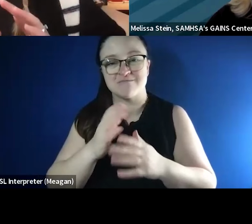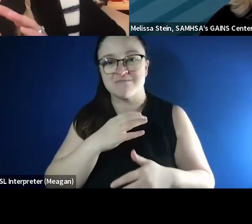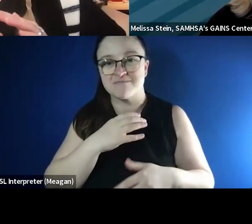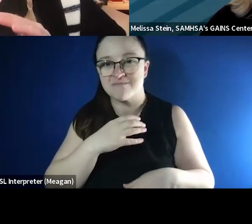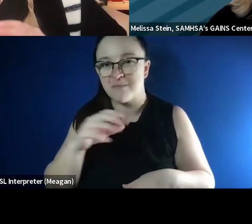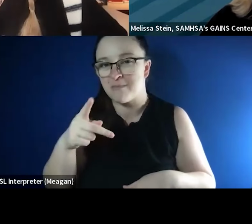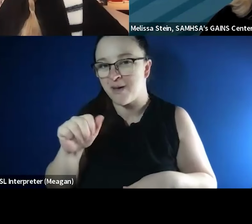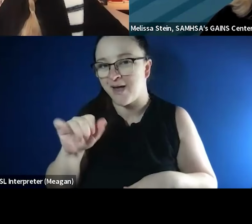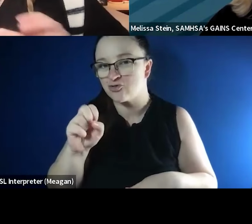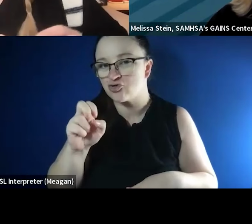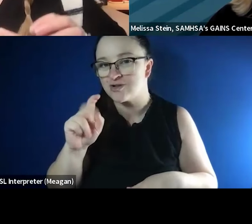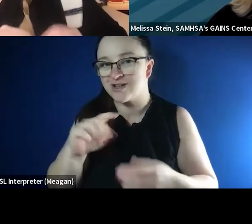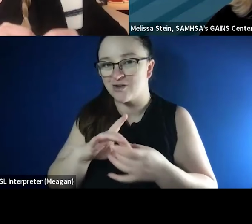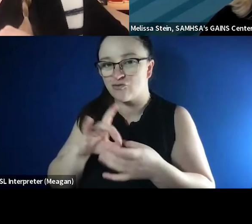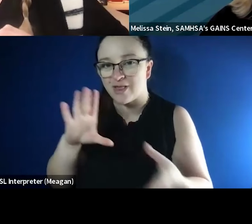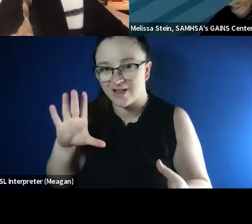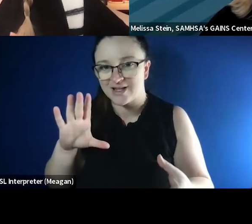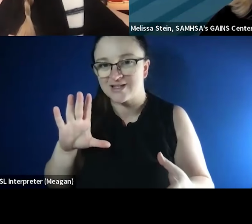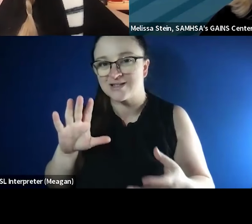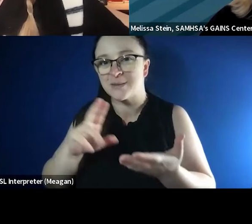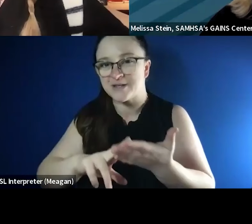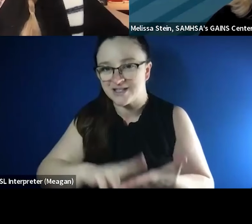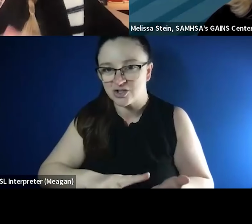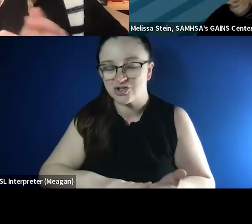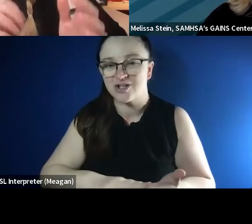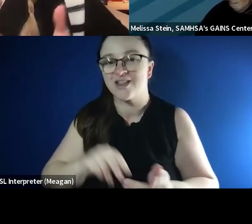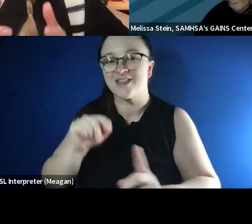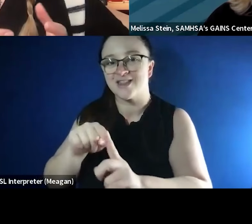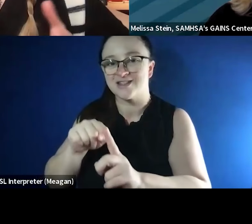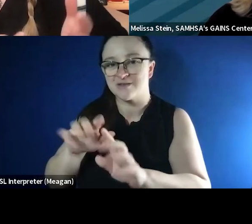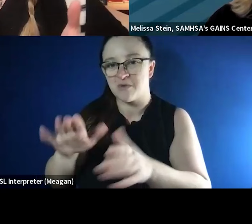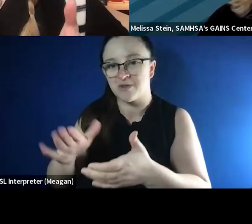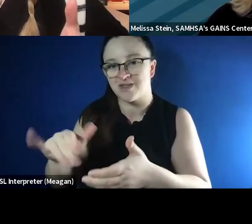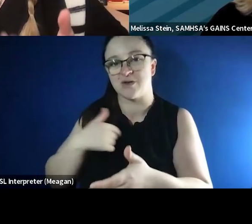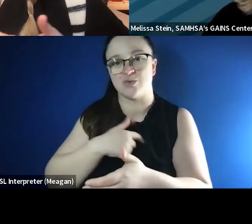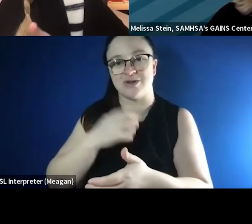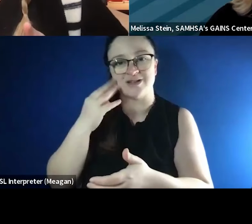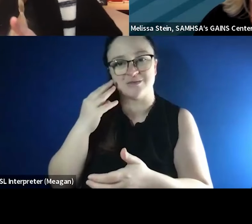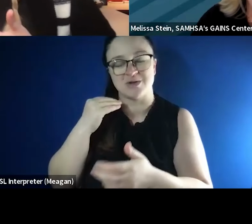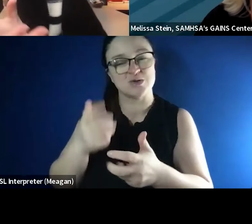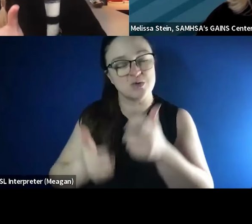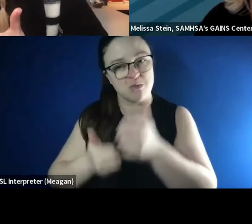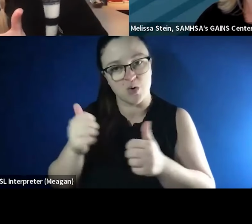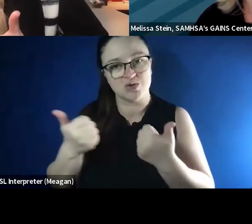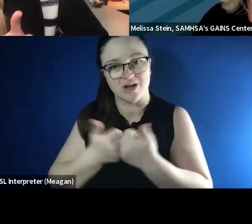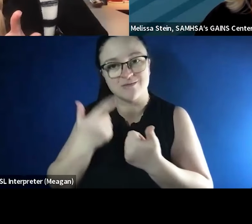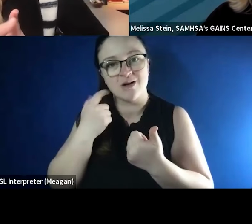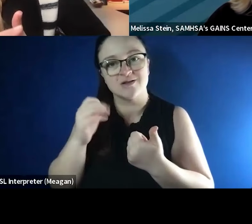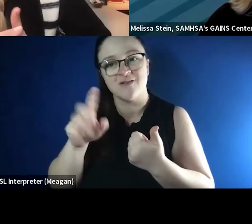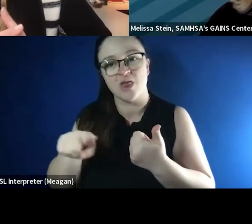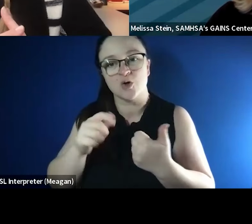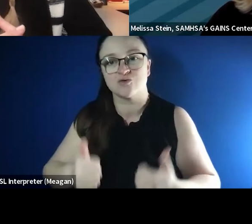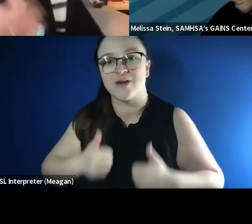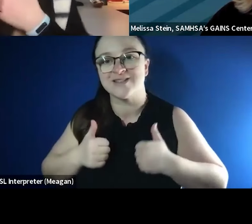COVID, but even now, this is by far the population with which we face the greatest challenges. And it is because of those residency